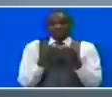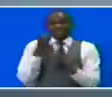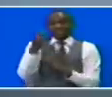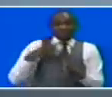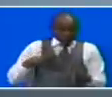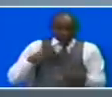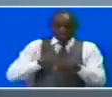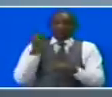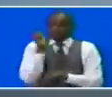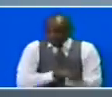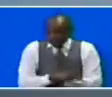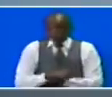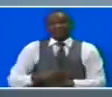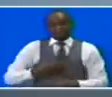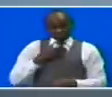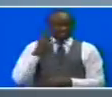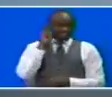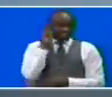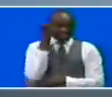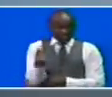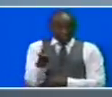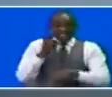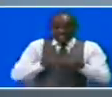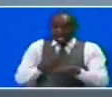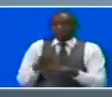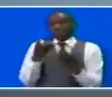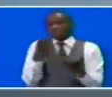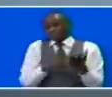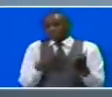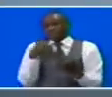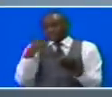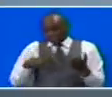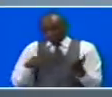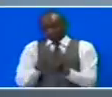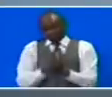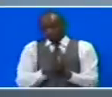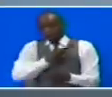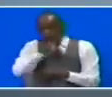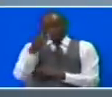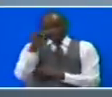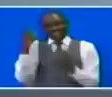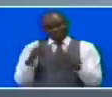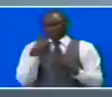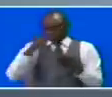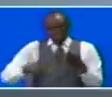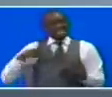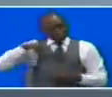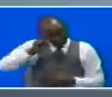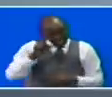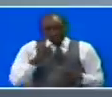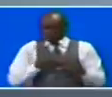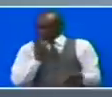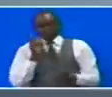after he concluded his tour of Kisii and after he reportedly convinced his co-principals in the NASA alliance that he is in